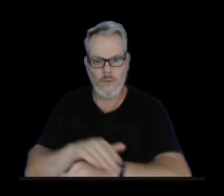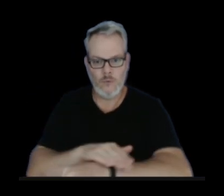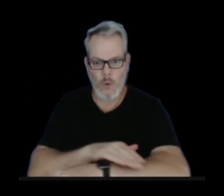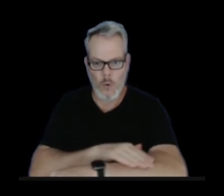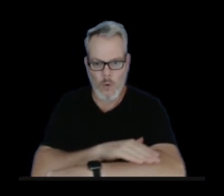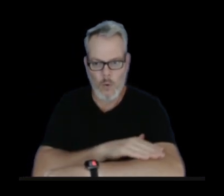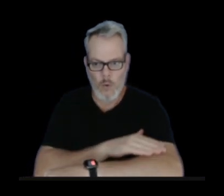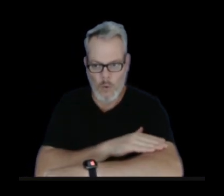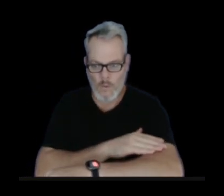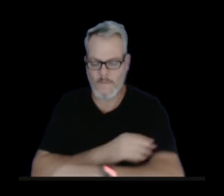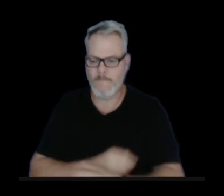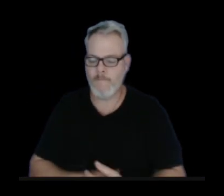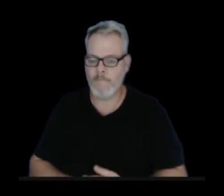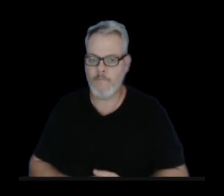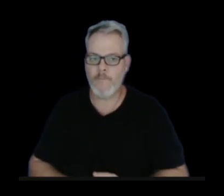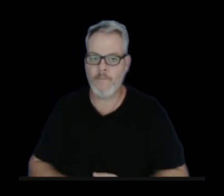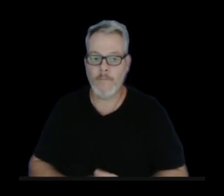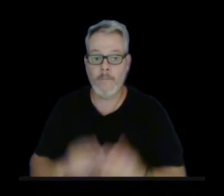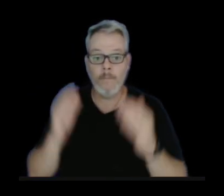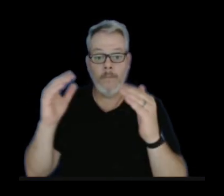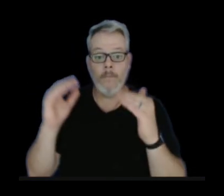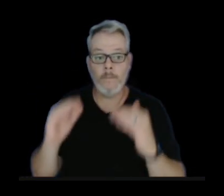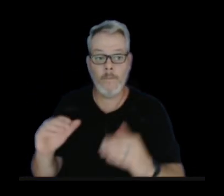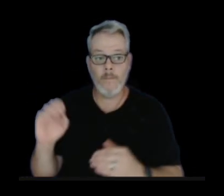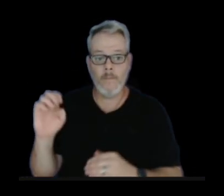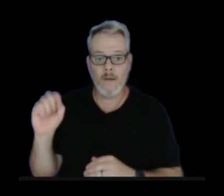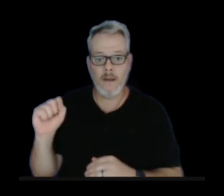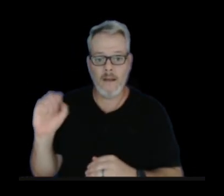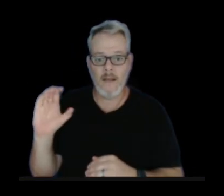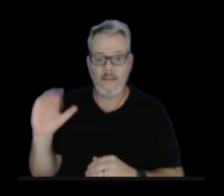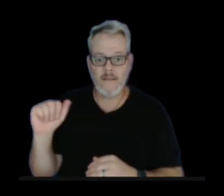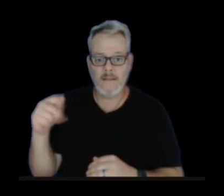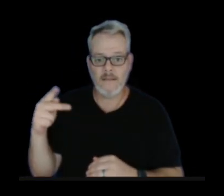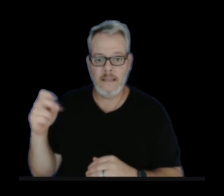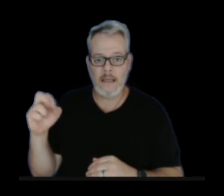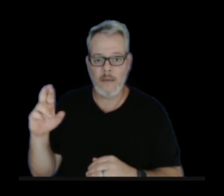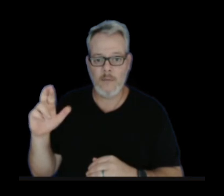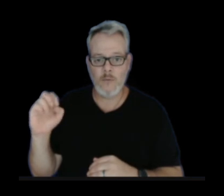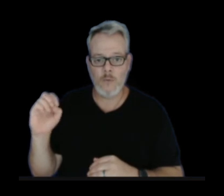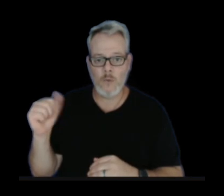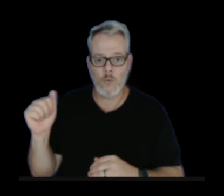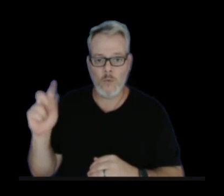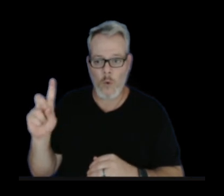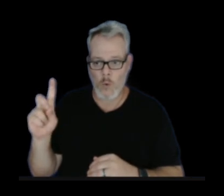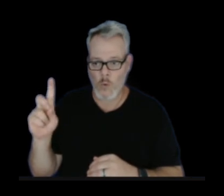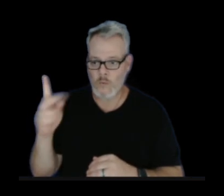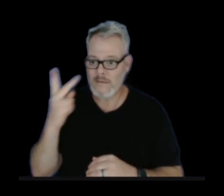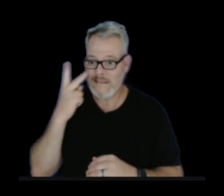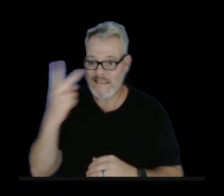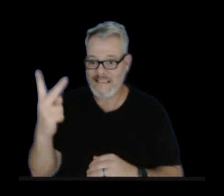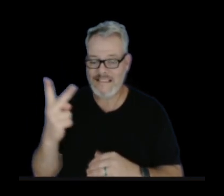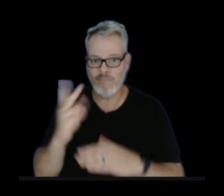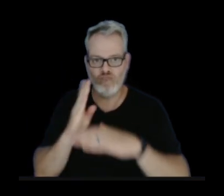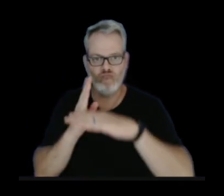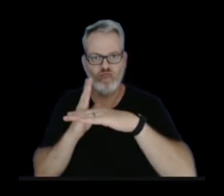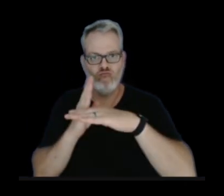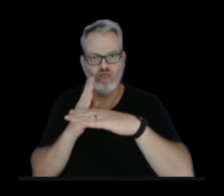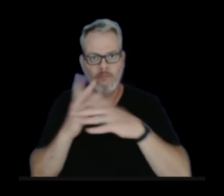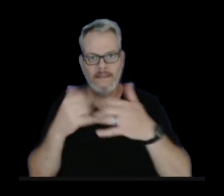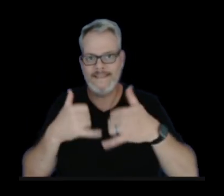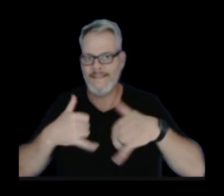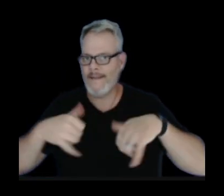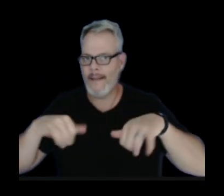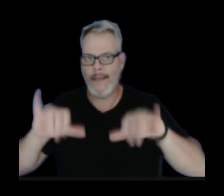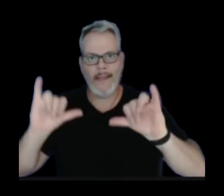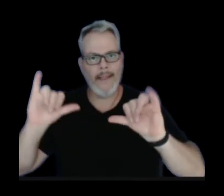here, it's showing an in-between signal as well. So that's the story on Kīlauea this week. It's still